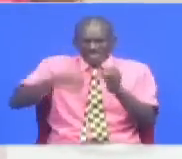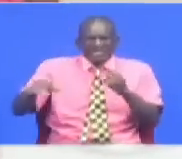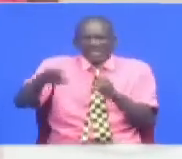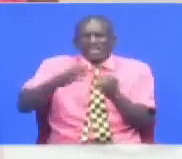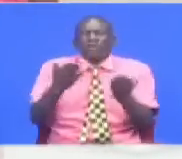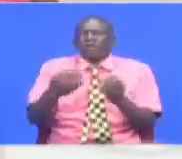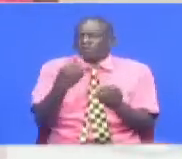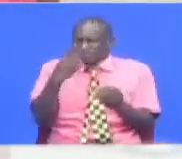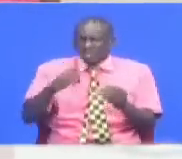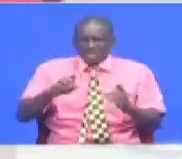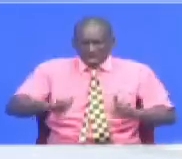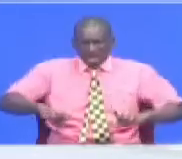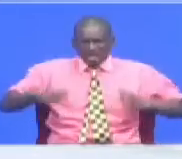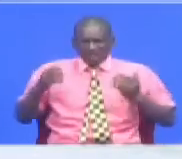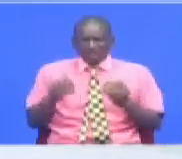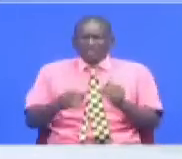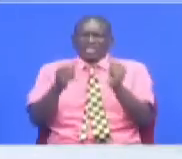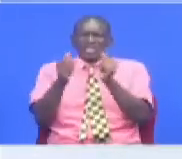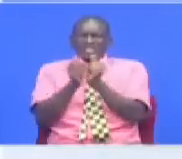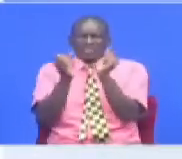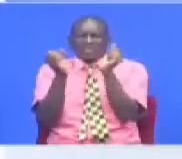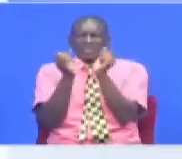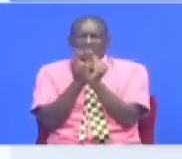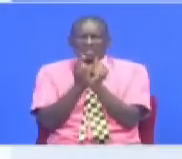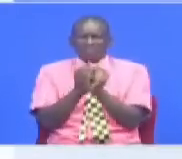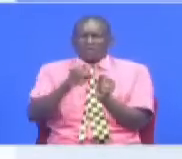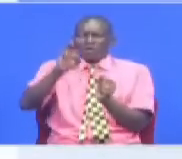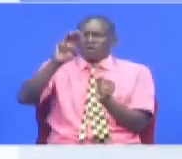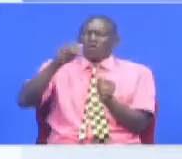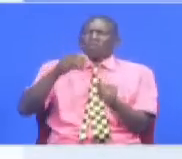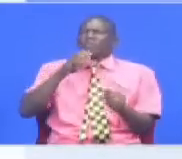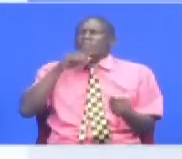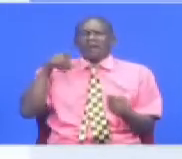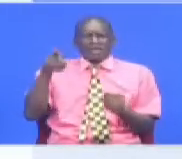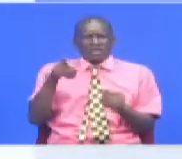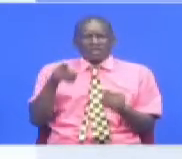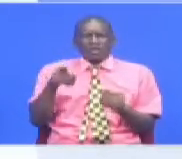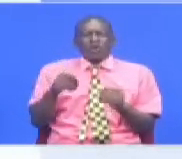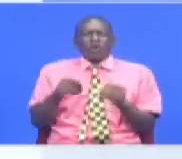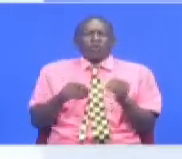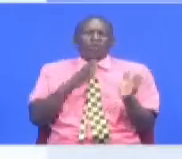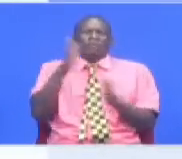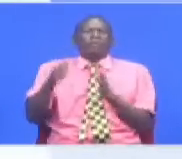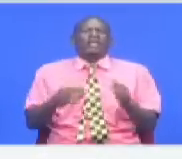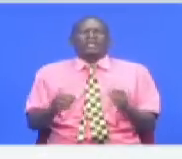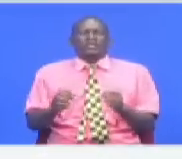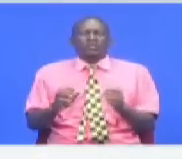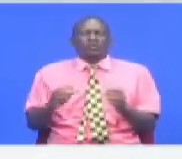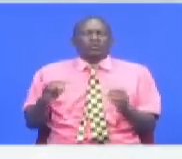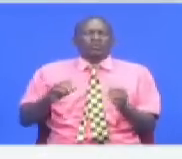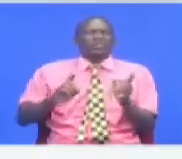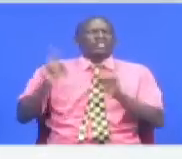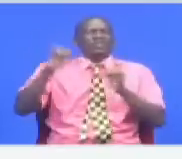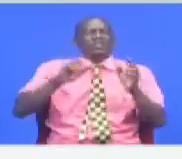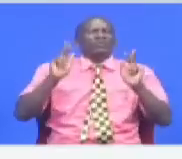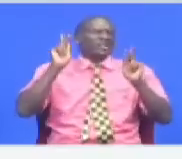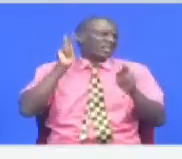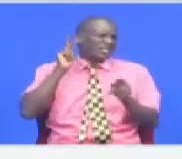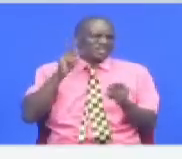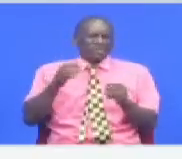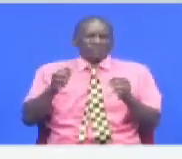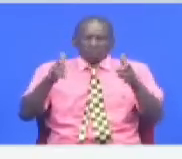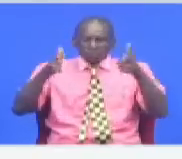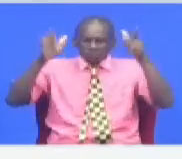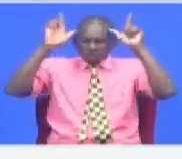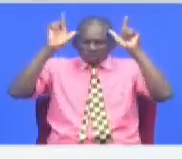alive. On 10th December, Mosoti was scheduled to visit Kisii for a dowry negotiation ceremony for his niece, but failed to show